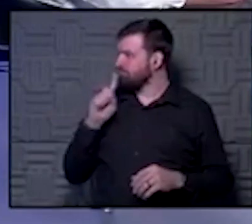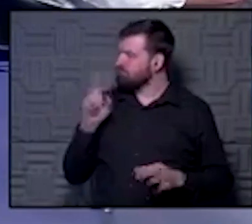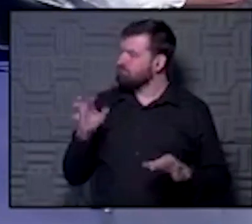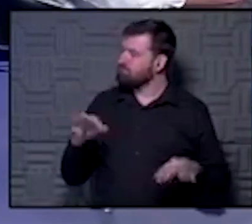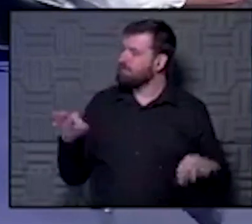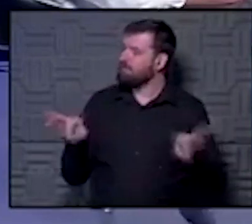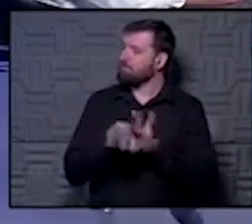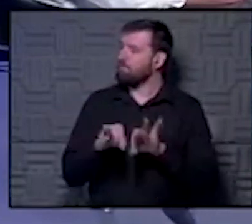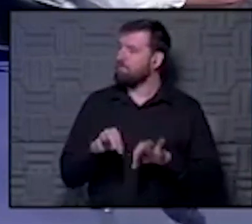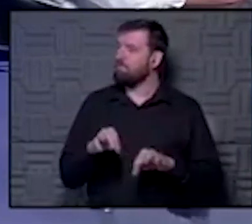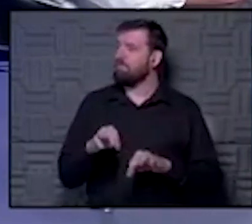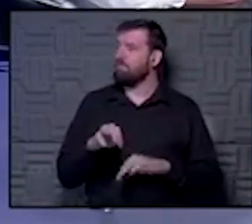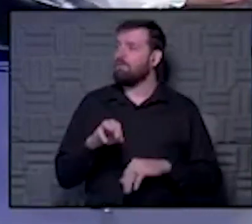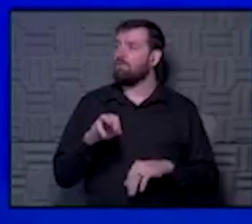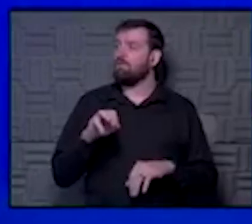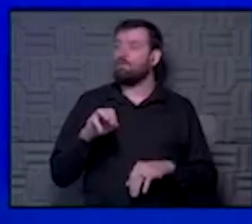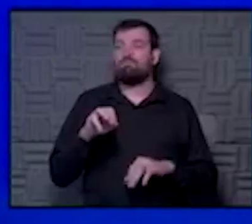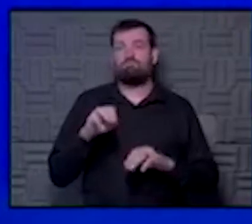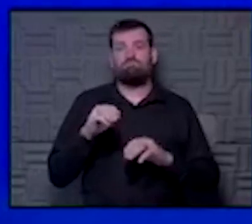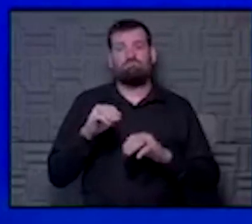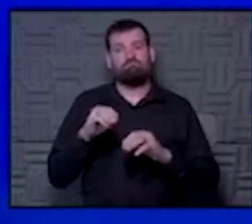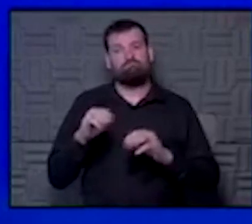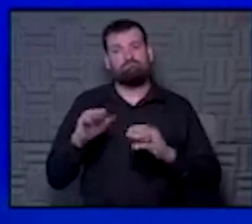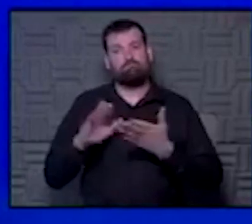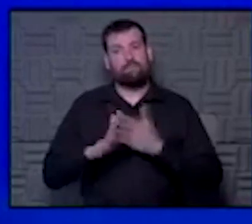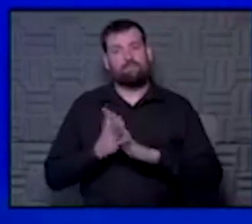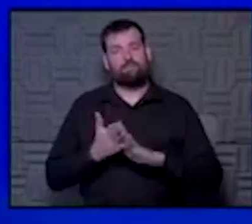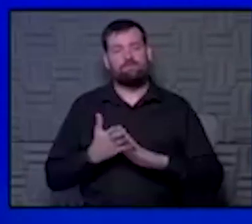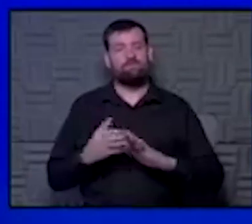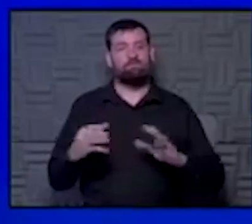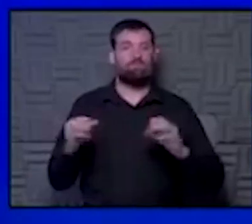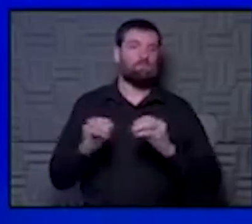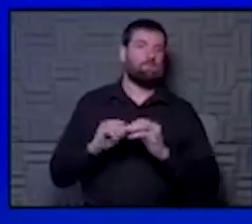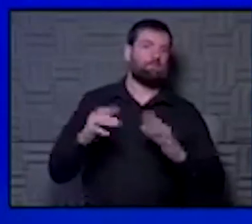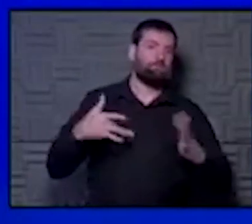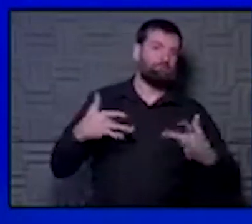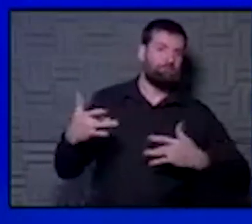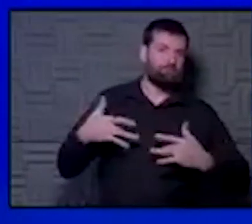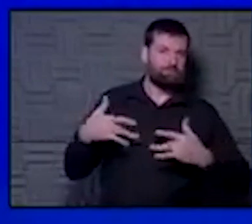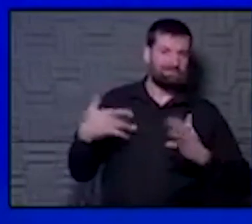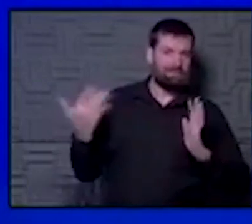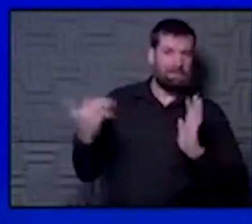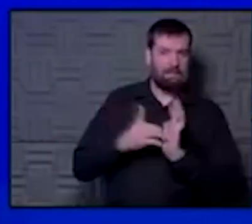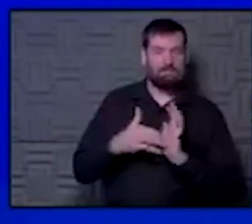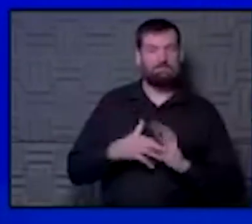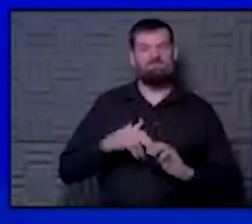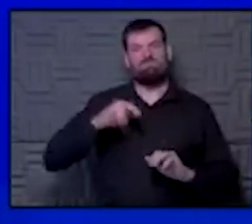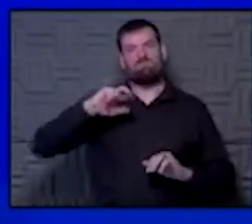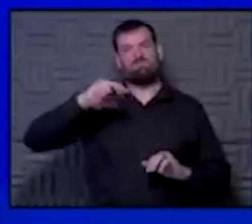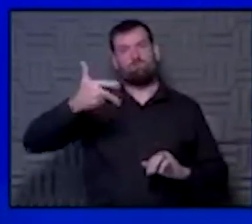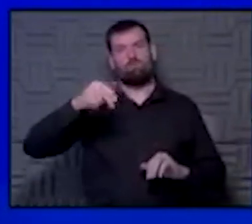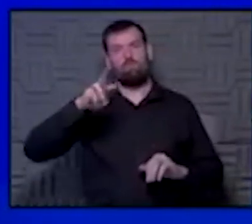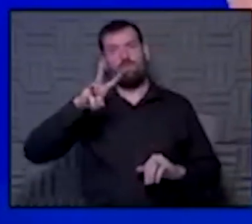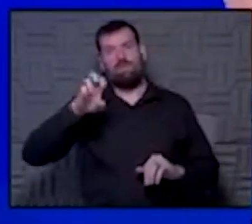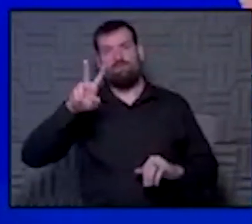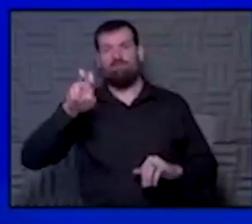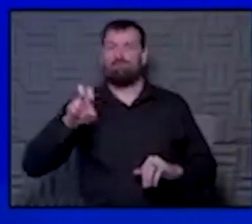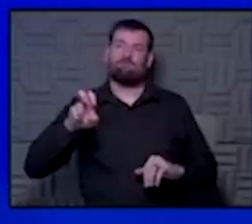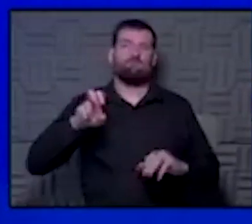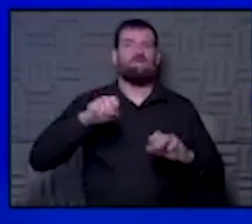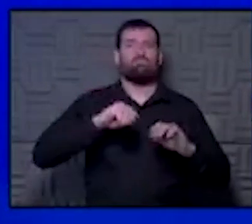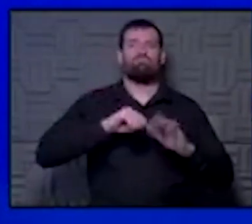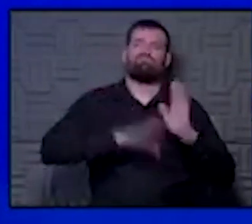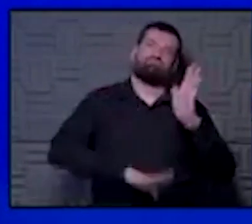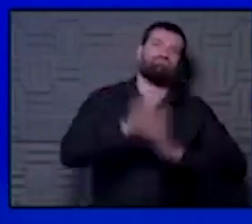as the pandemic becomes more of a concern again to us, as we're in this third wave or surge or whatever we're